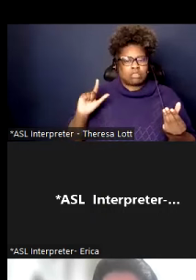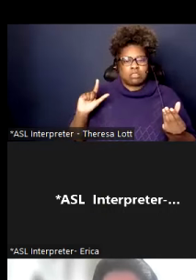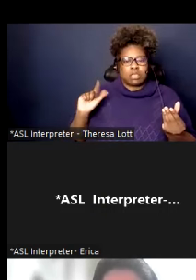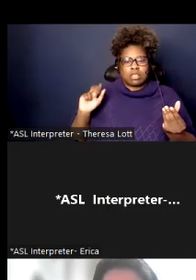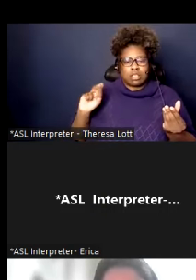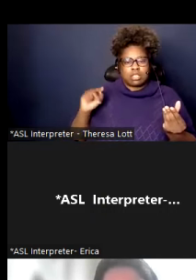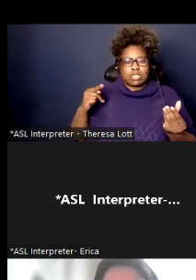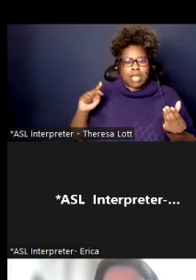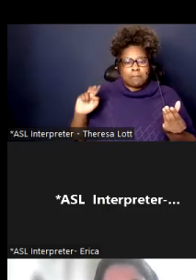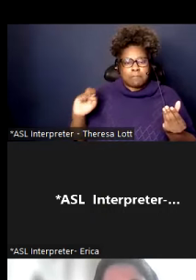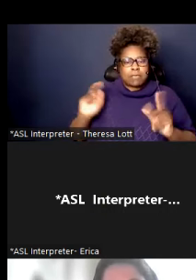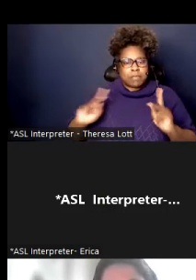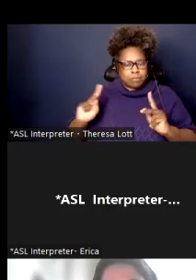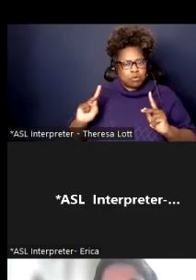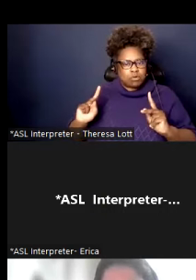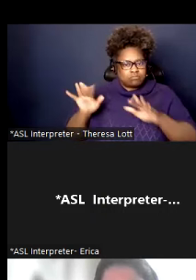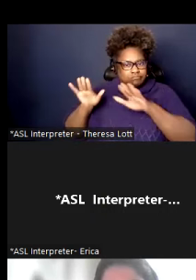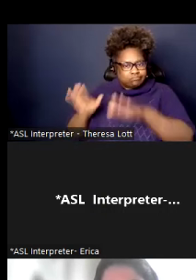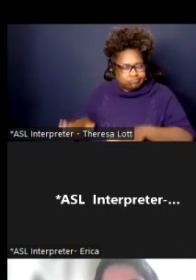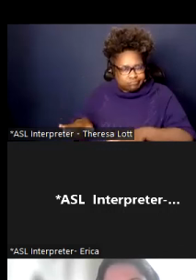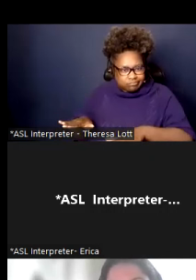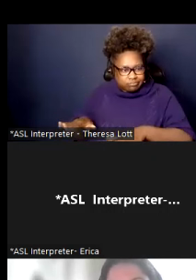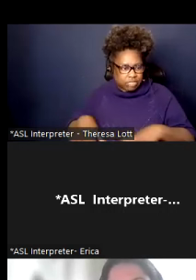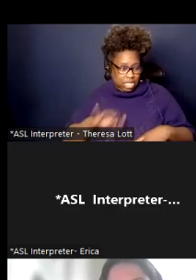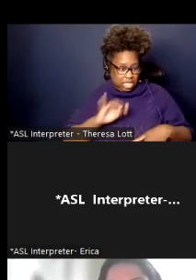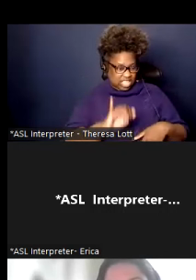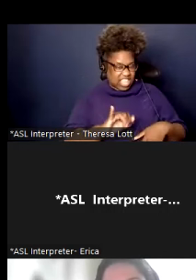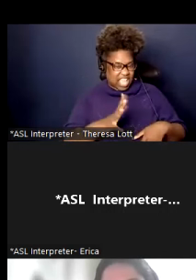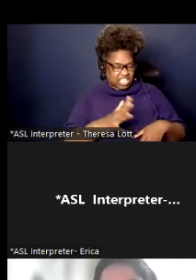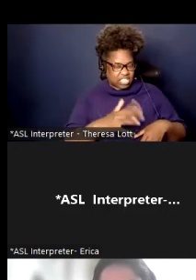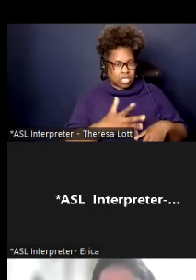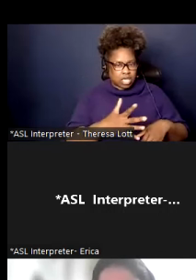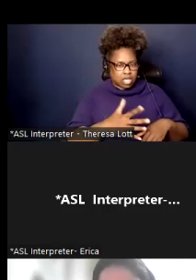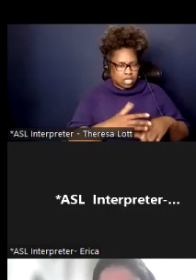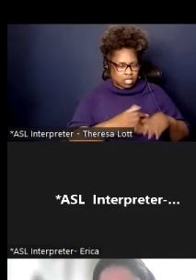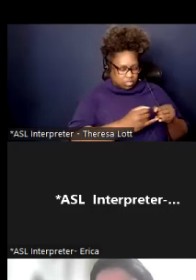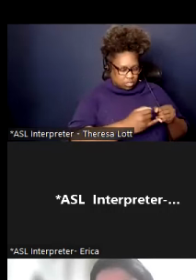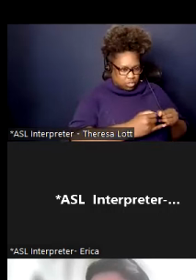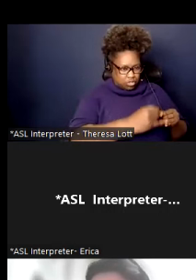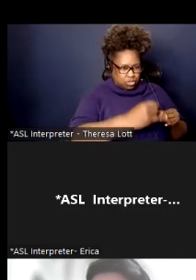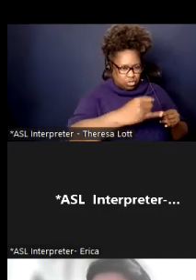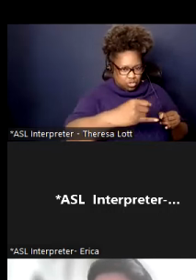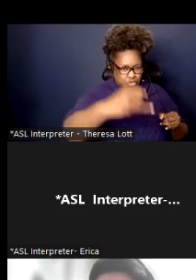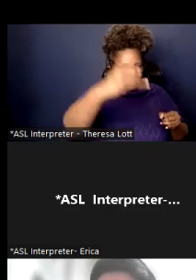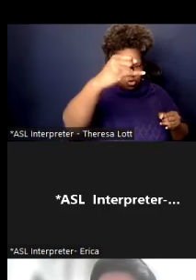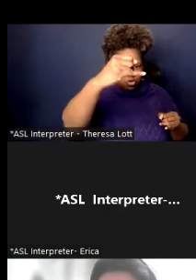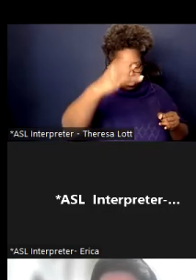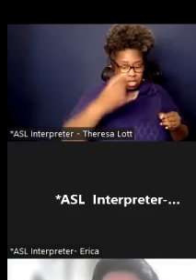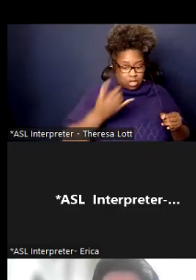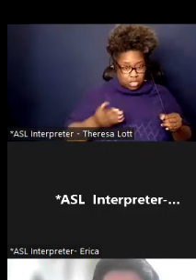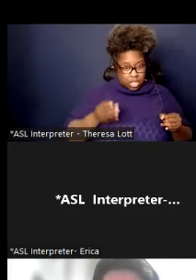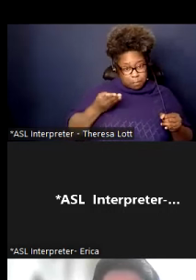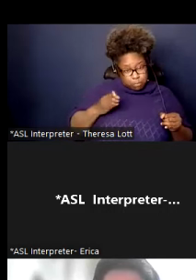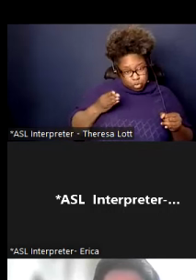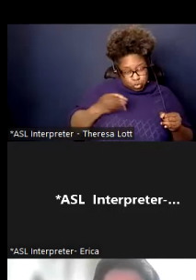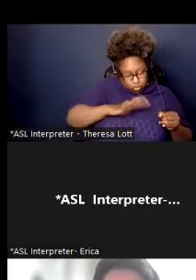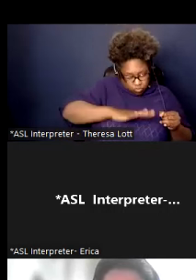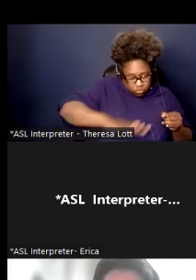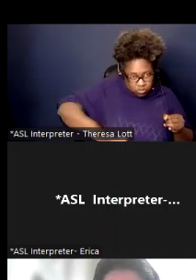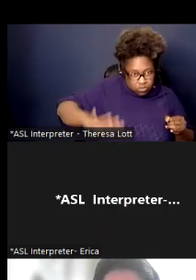see here is the shoreline as it is today, but the blue space used to be open water.